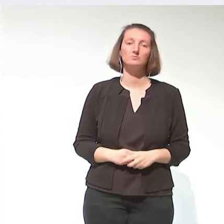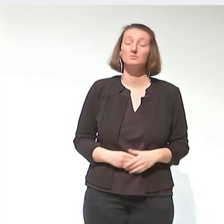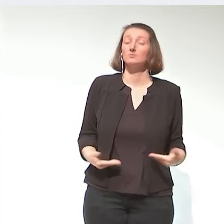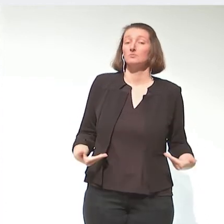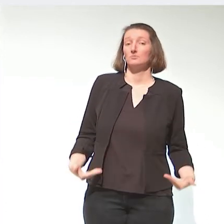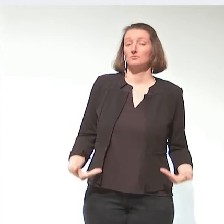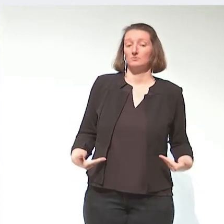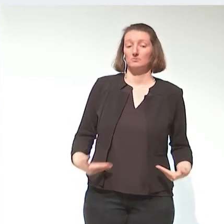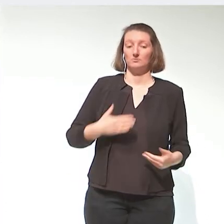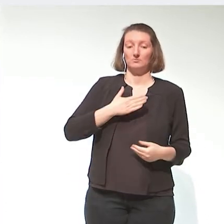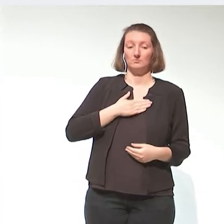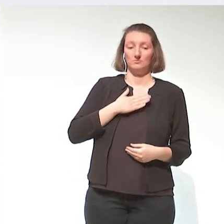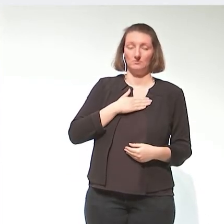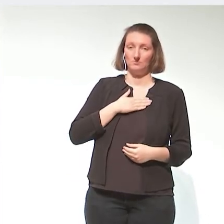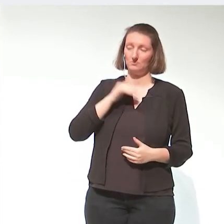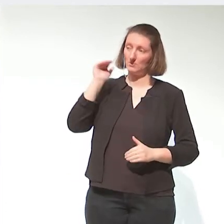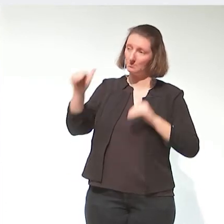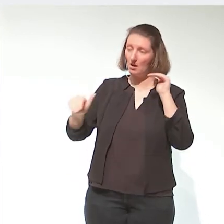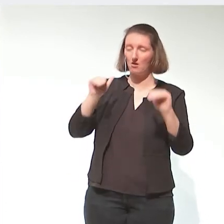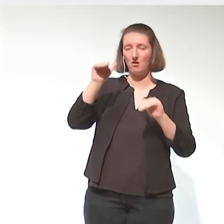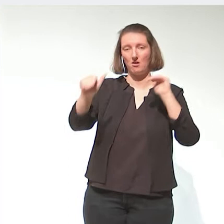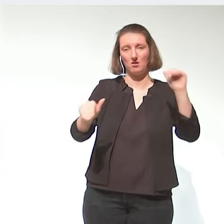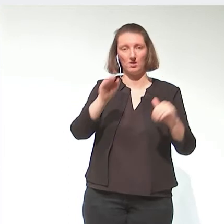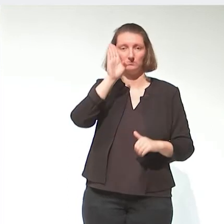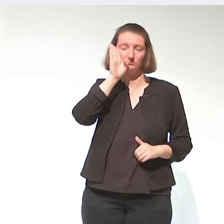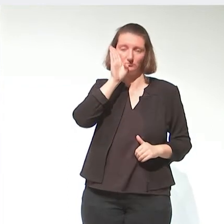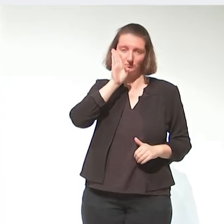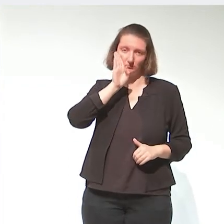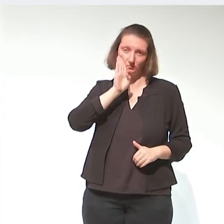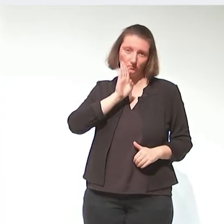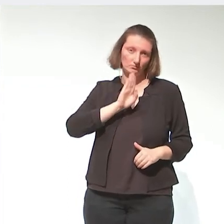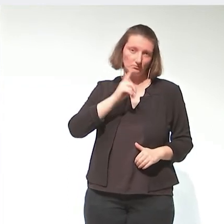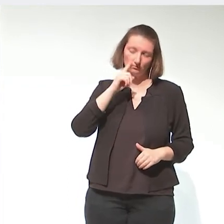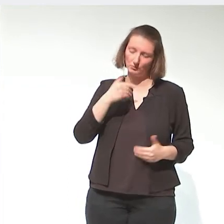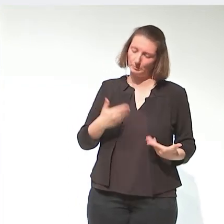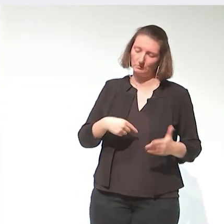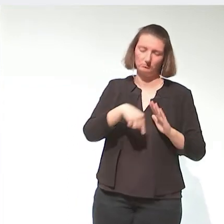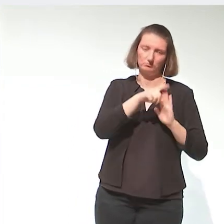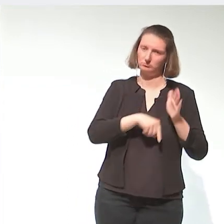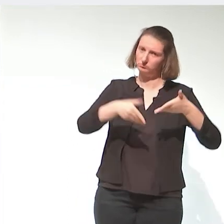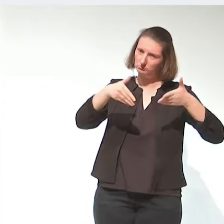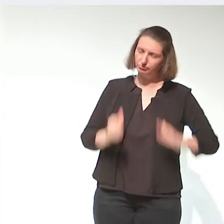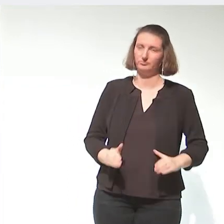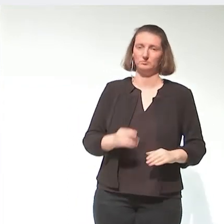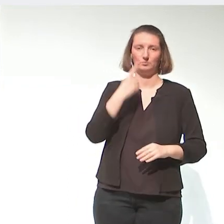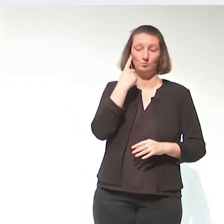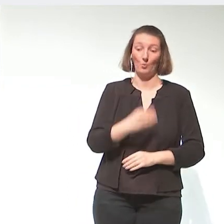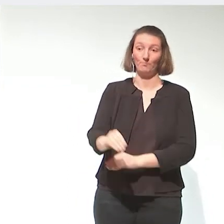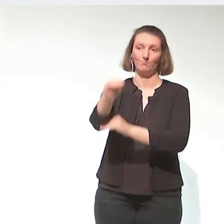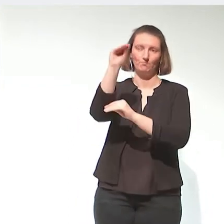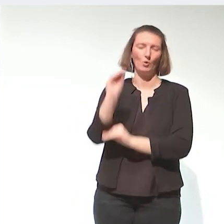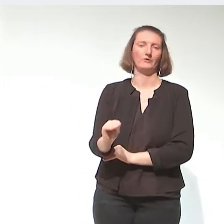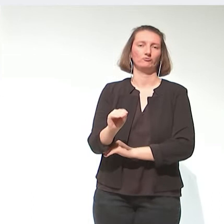aimed at protection and provide the safety and basic needs for persons